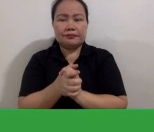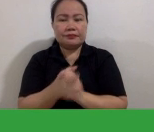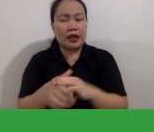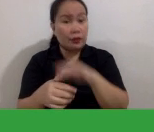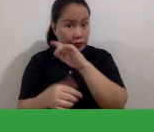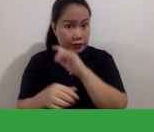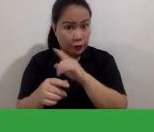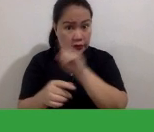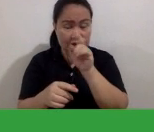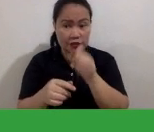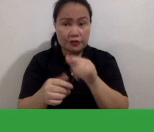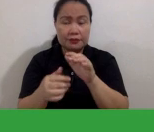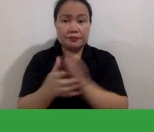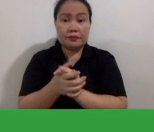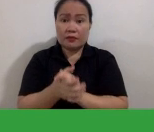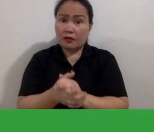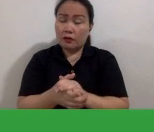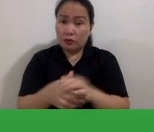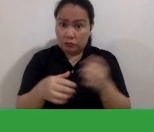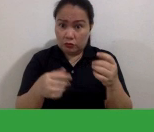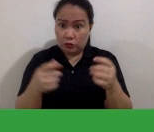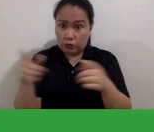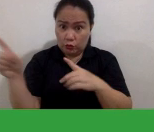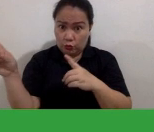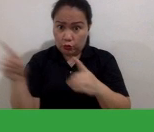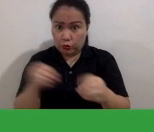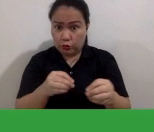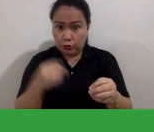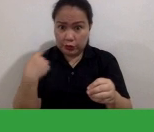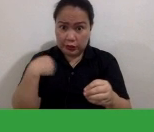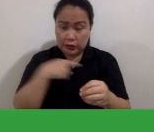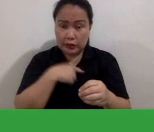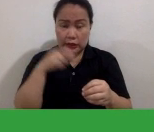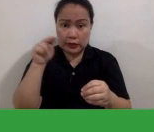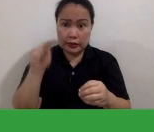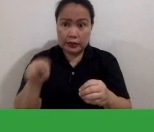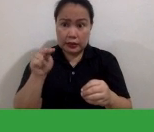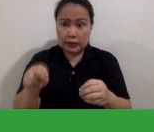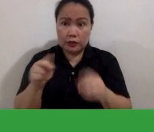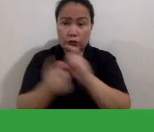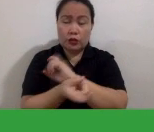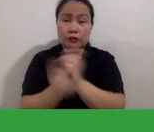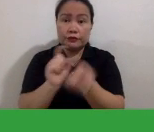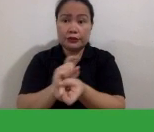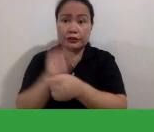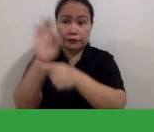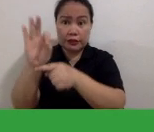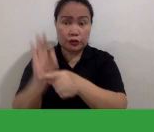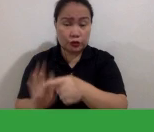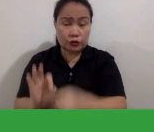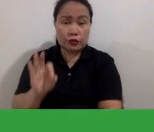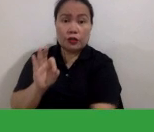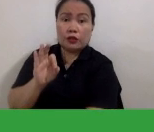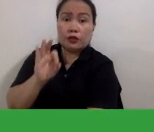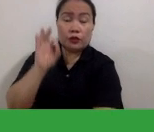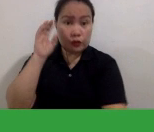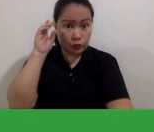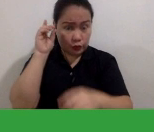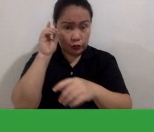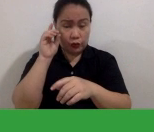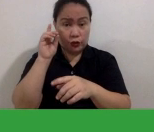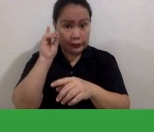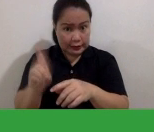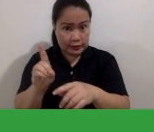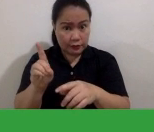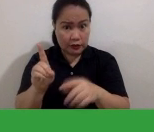Okay. Now, ang question, kailangan ba i-convert muna natin yung fraction natin sa decimal para